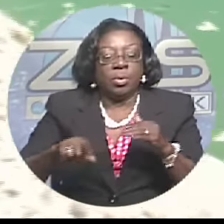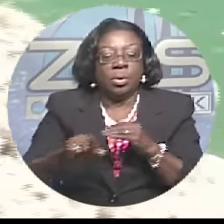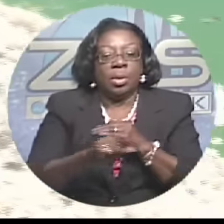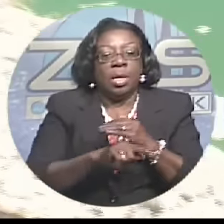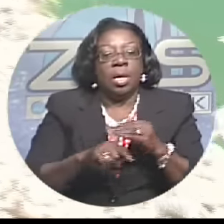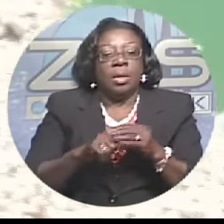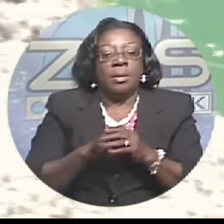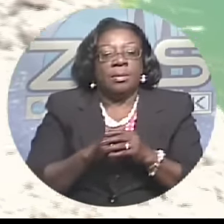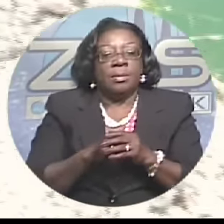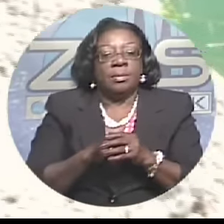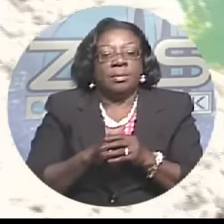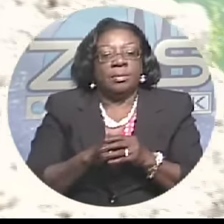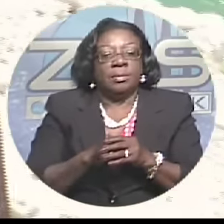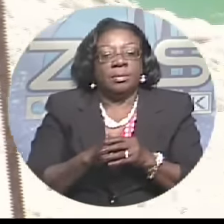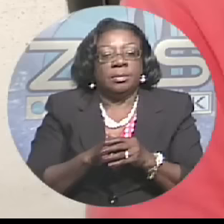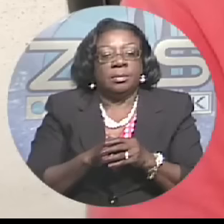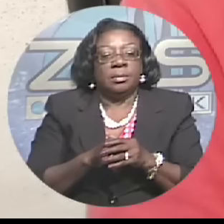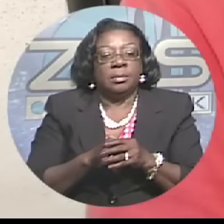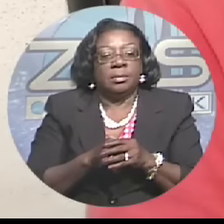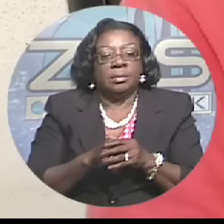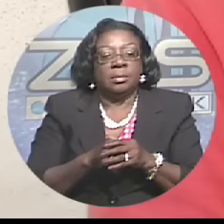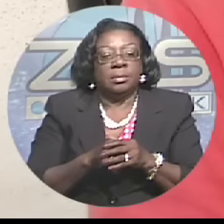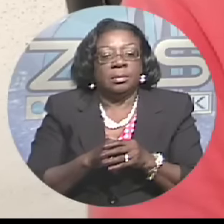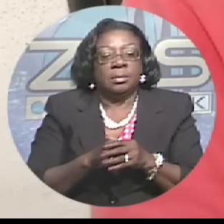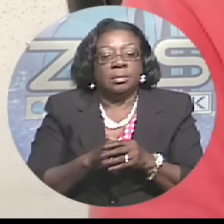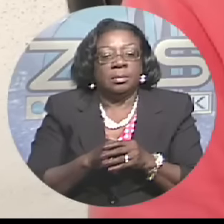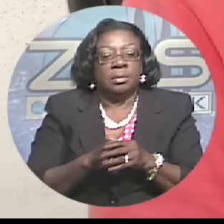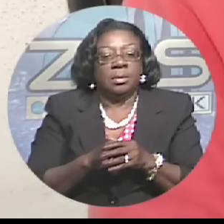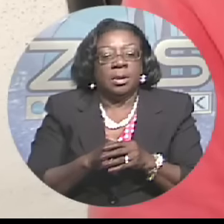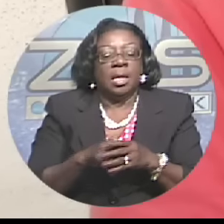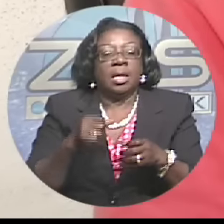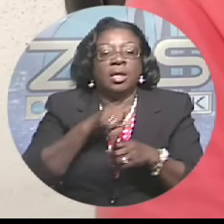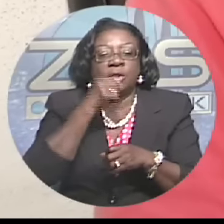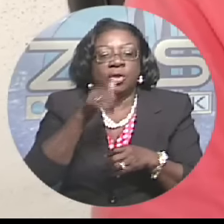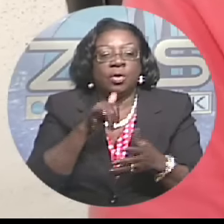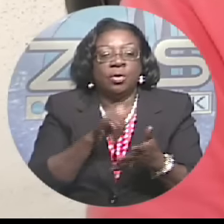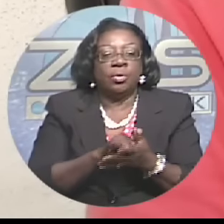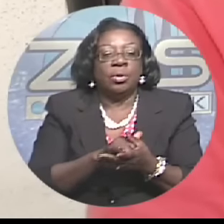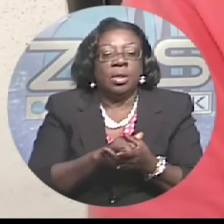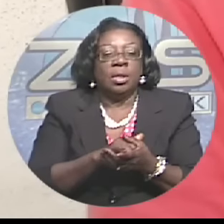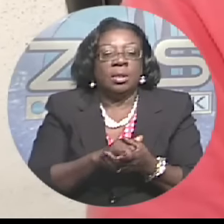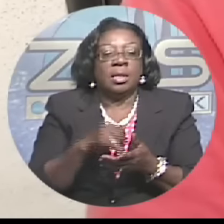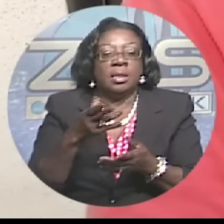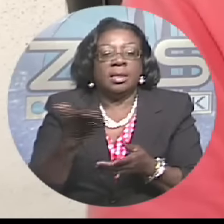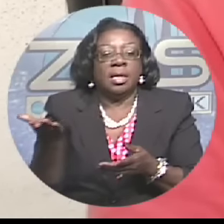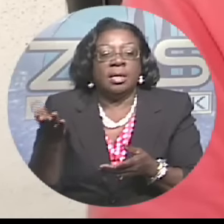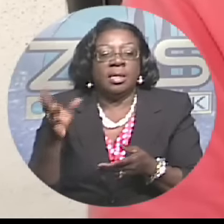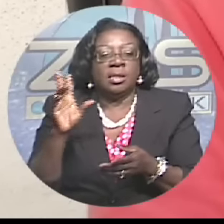I can put a hole in the ground anytime I want to put a hole in the ground. But I can assure you that there was no